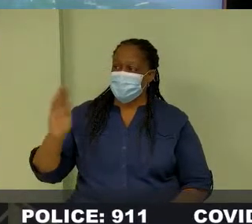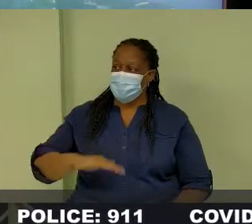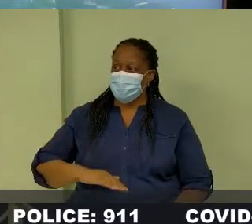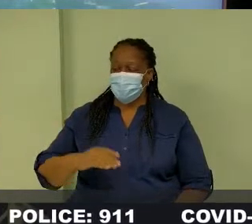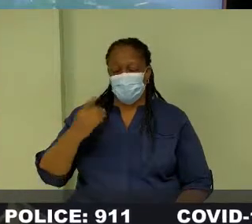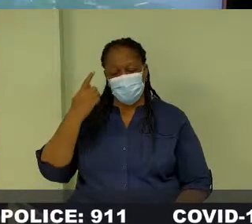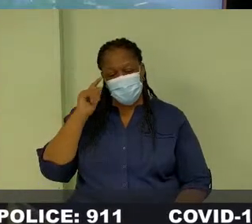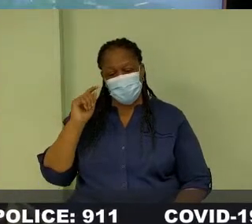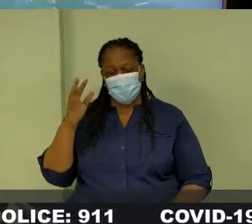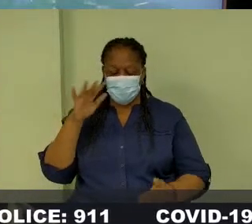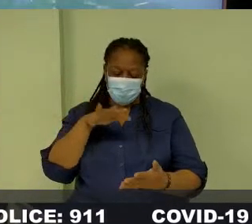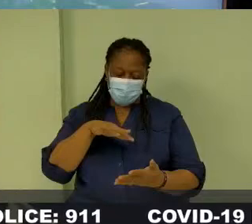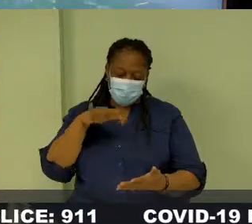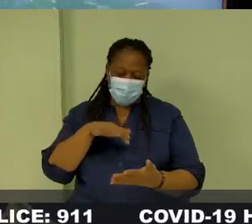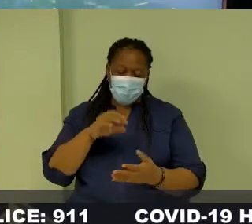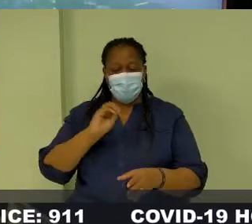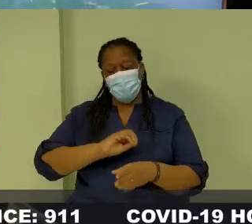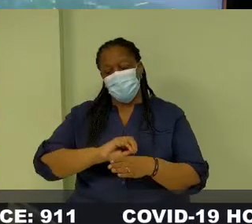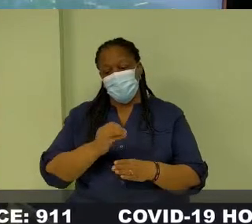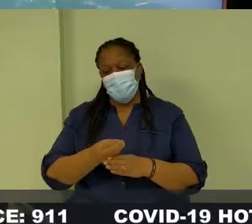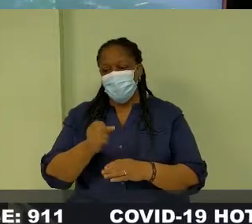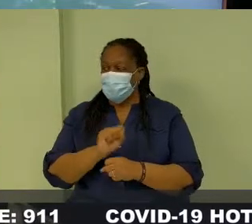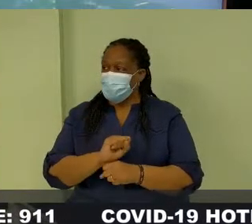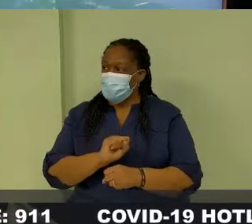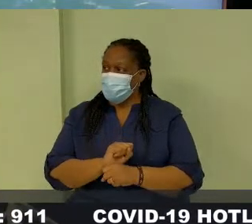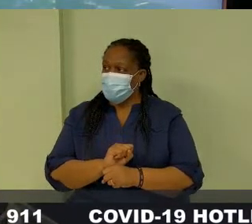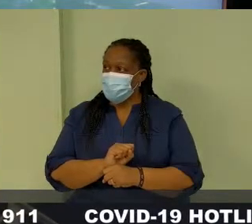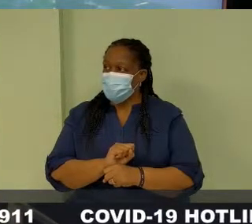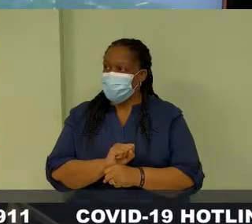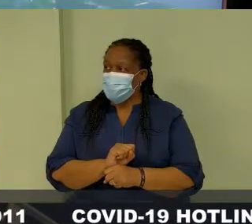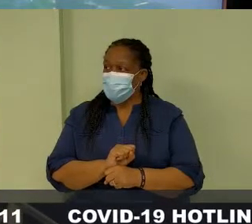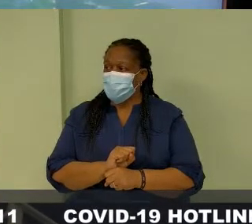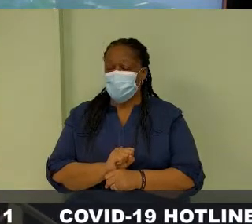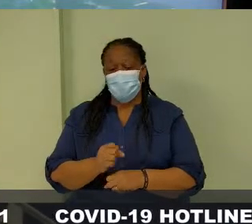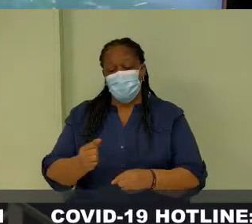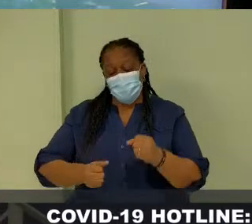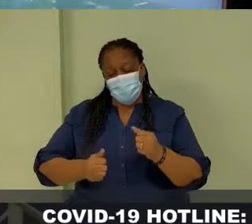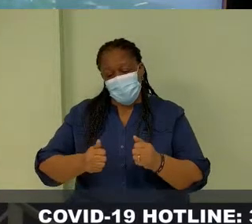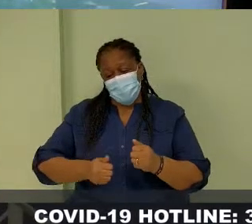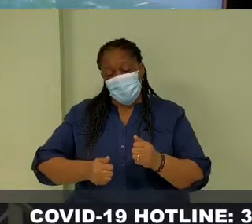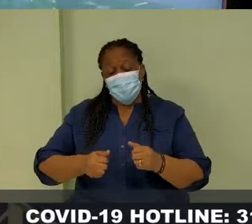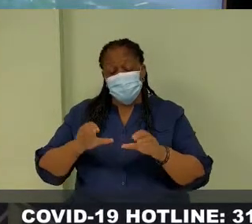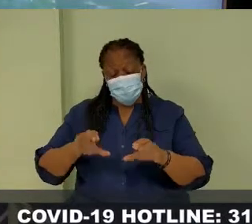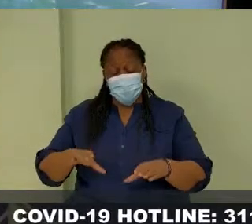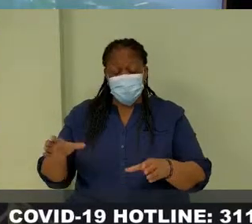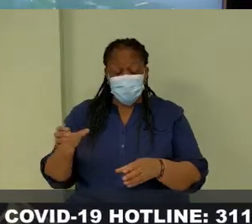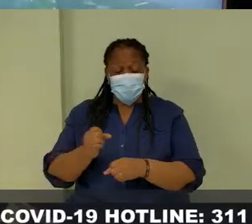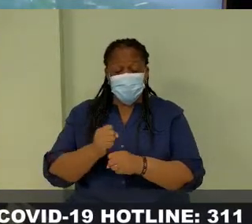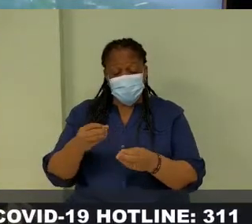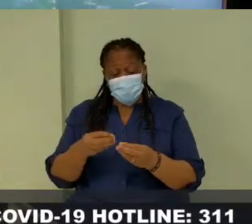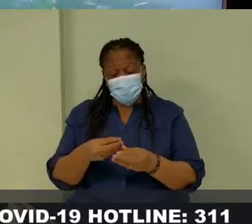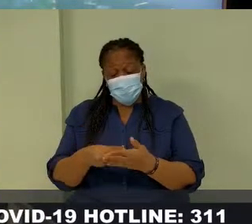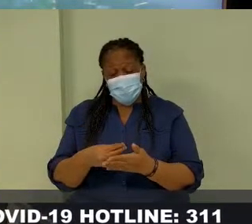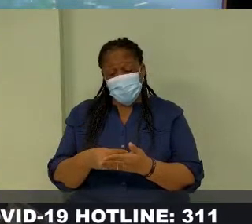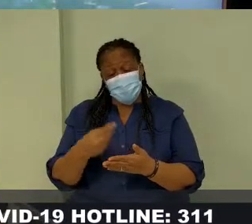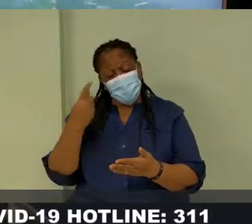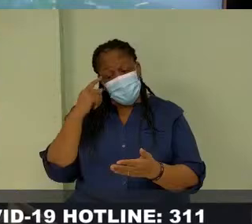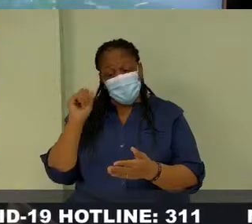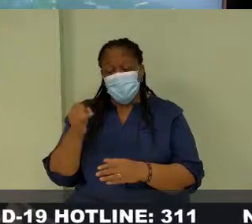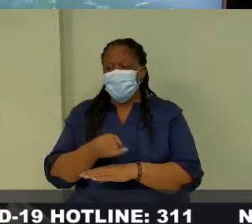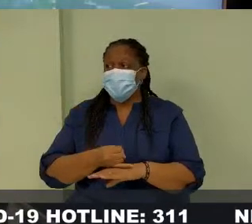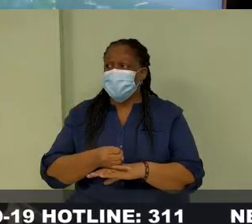or to study, which will or can generate more income for the island. Can